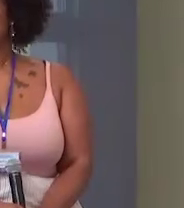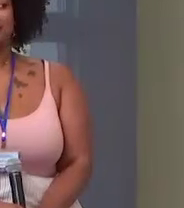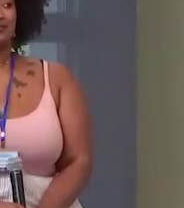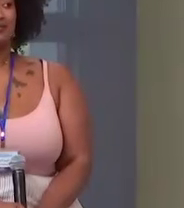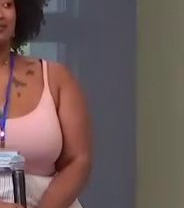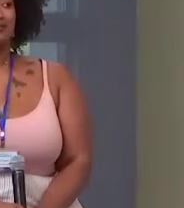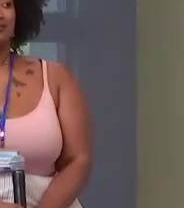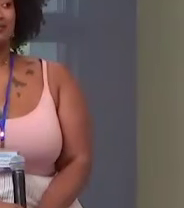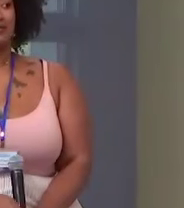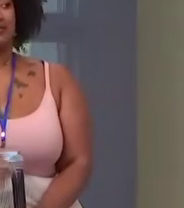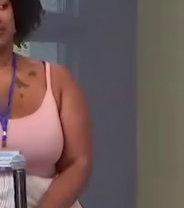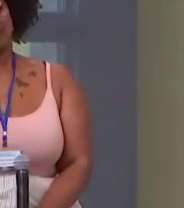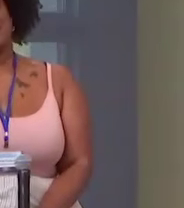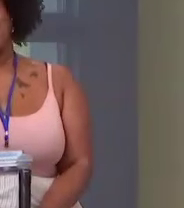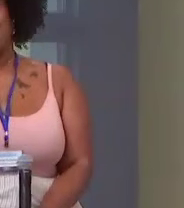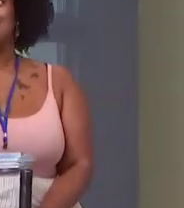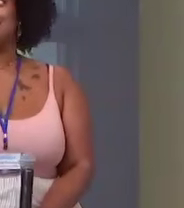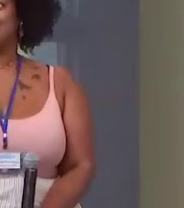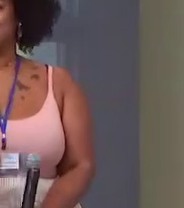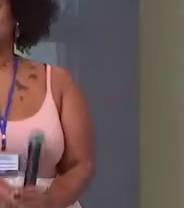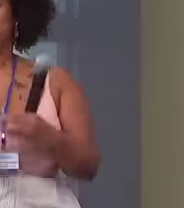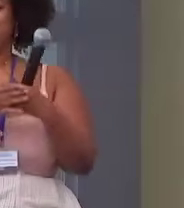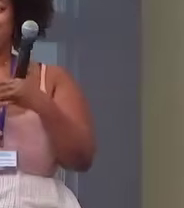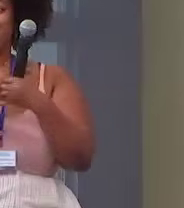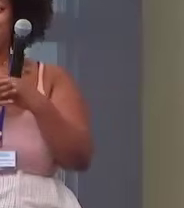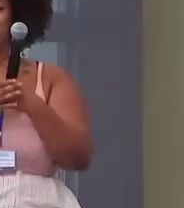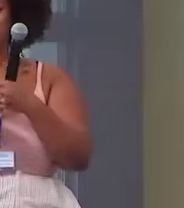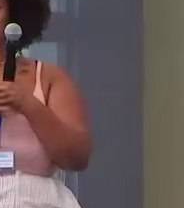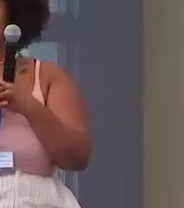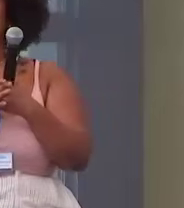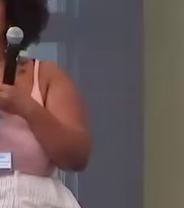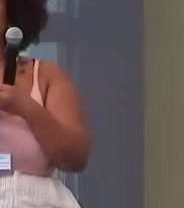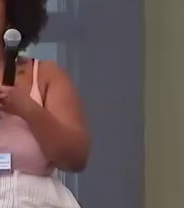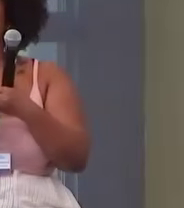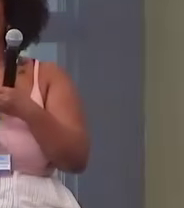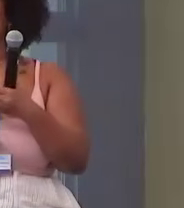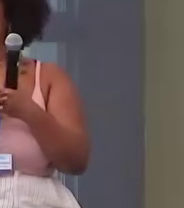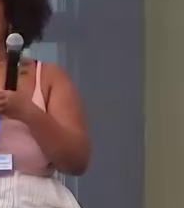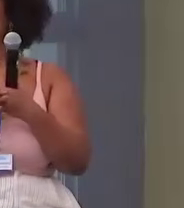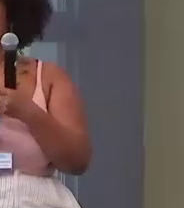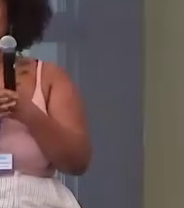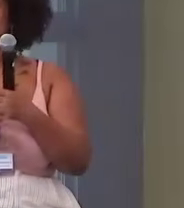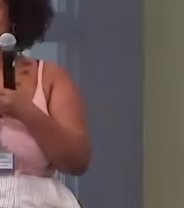I also want to acknowledge that you're here, and that's brave.